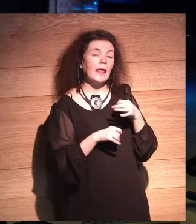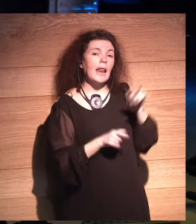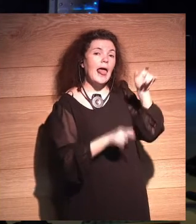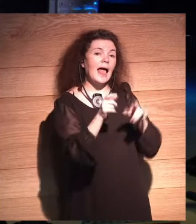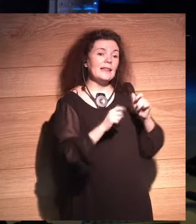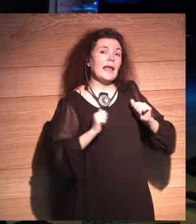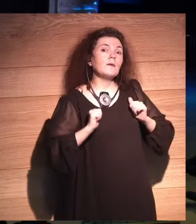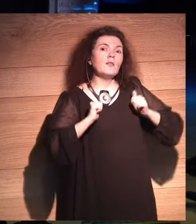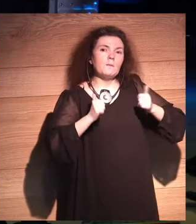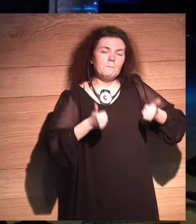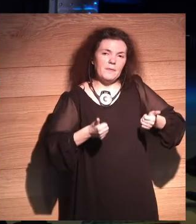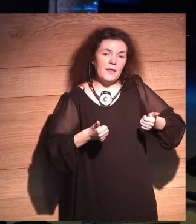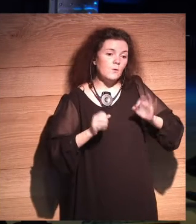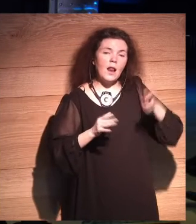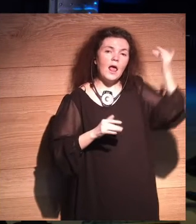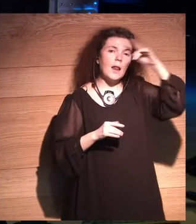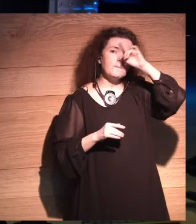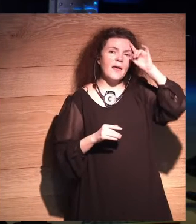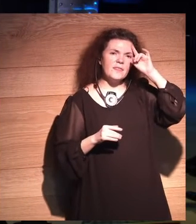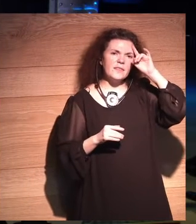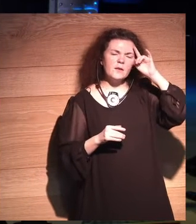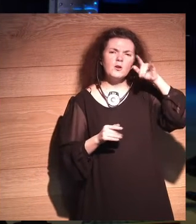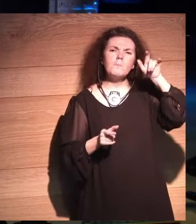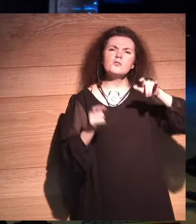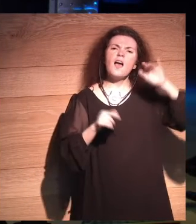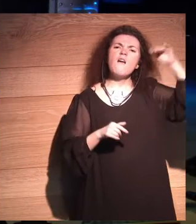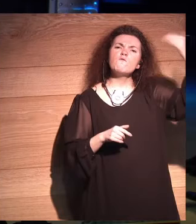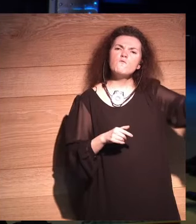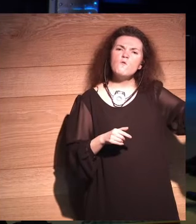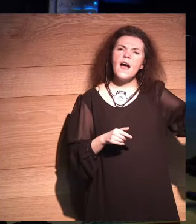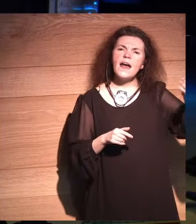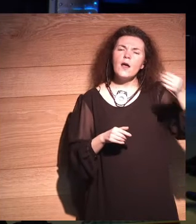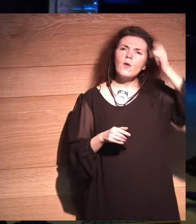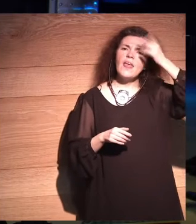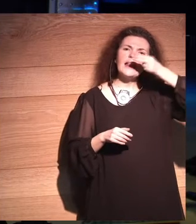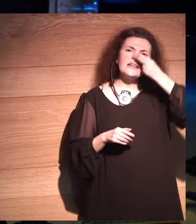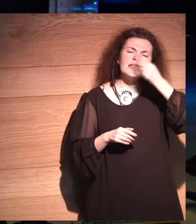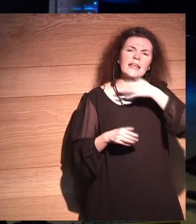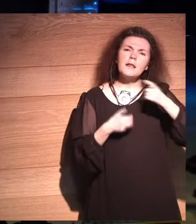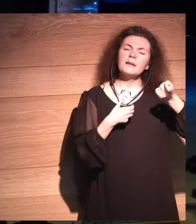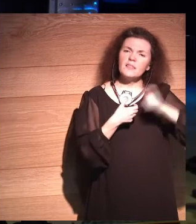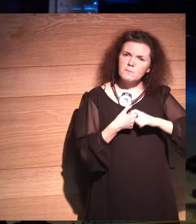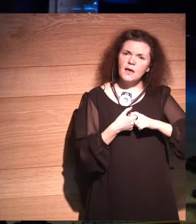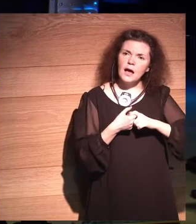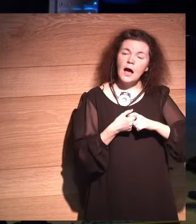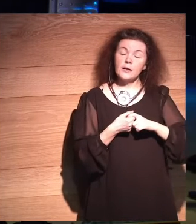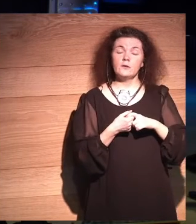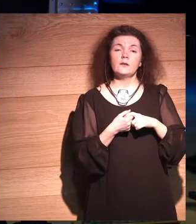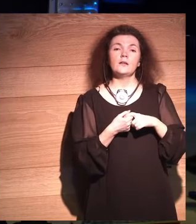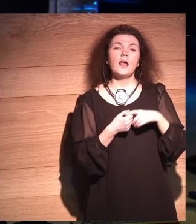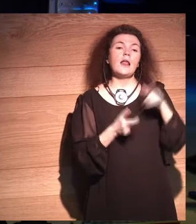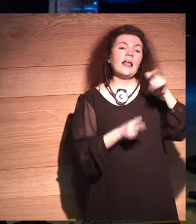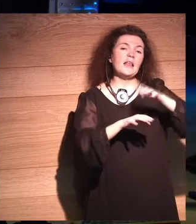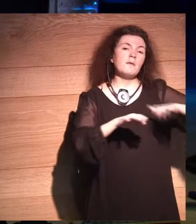say, hello, is there anyone out there who has a good idea and wants to participate? Most people don't know. Most people